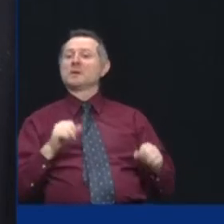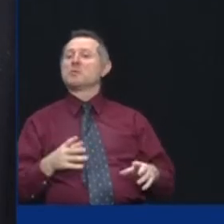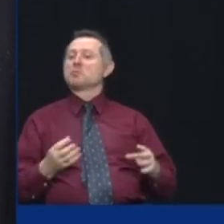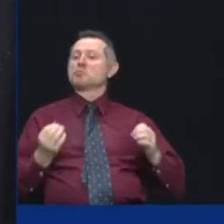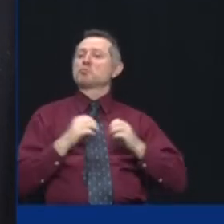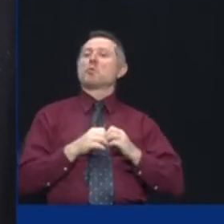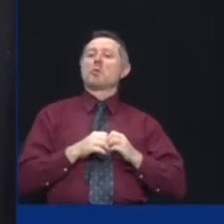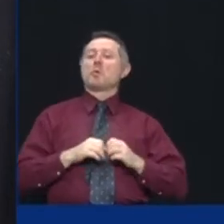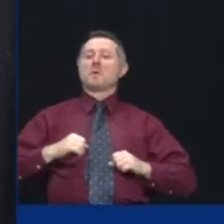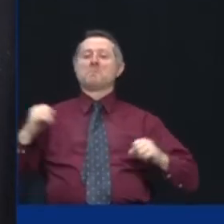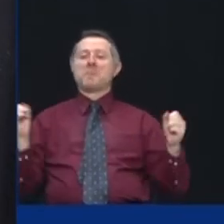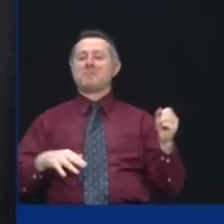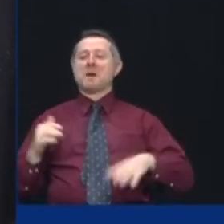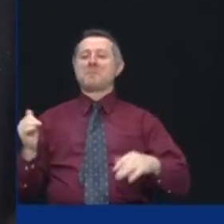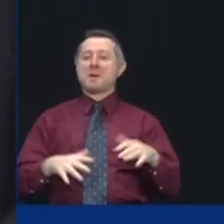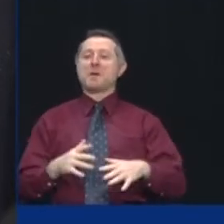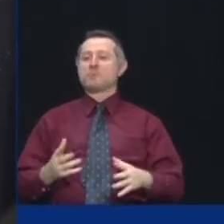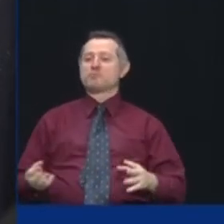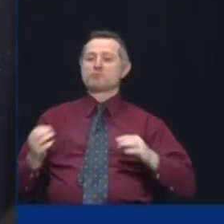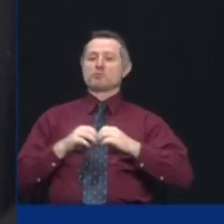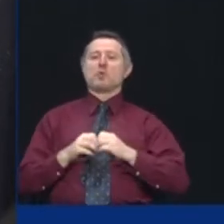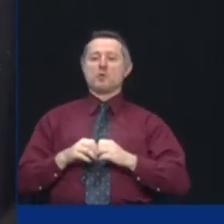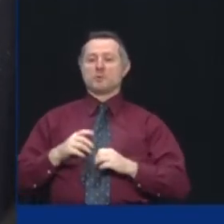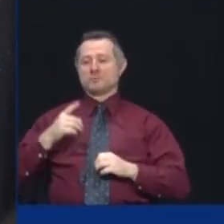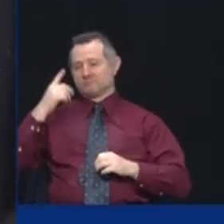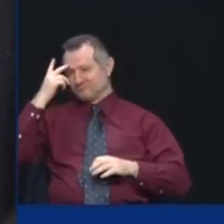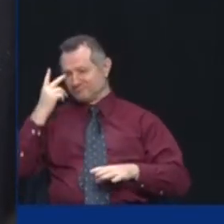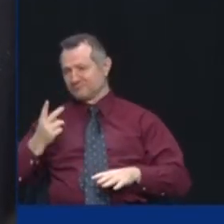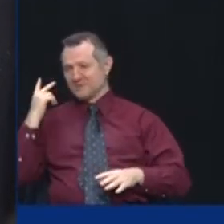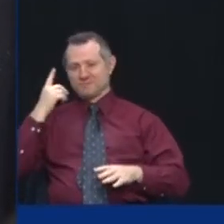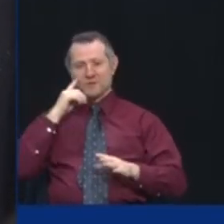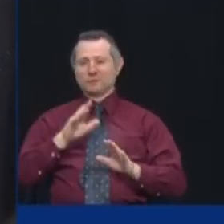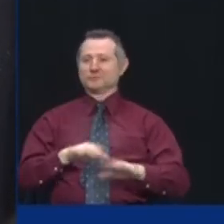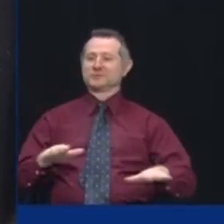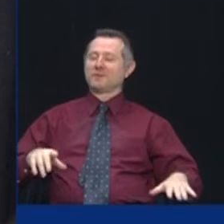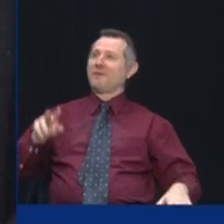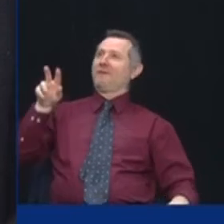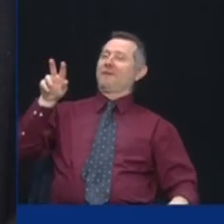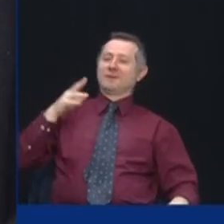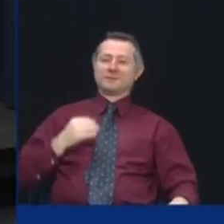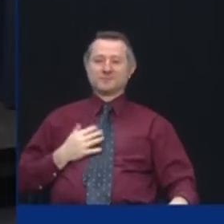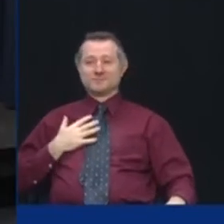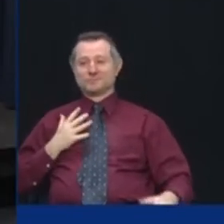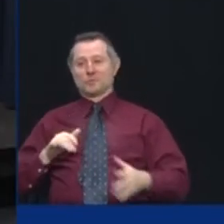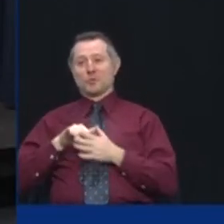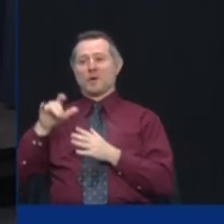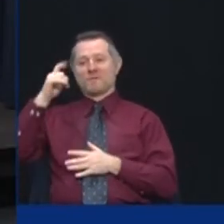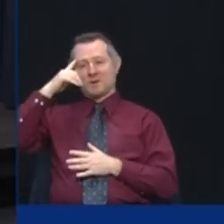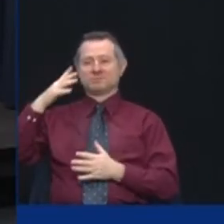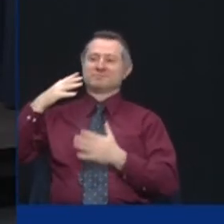those memories again. And so, again, Governor, I want to thank you for